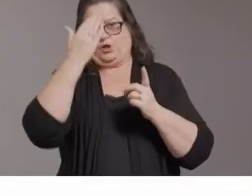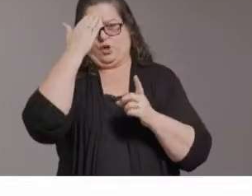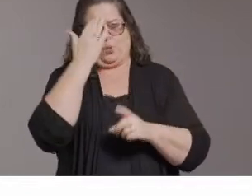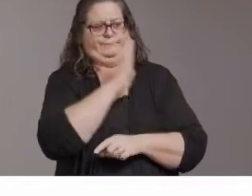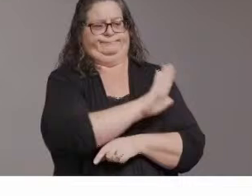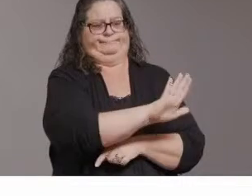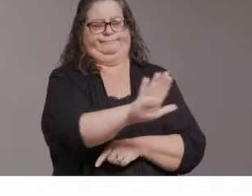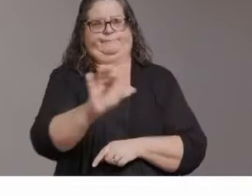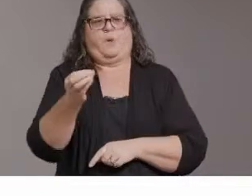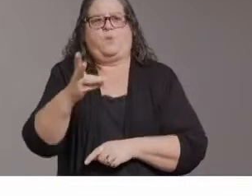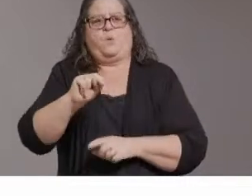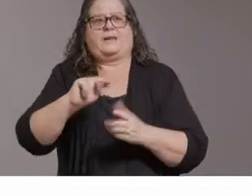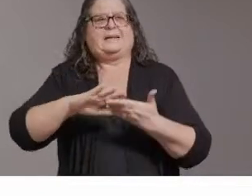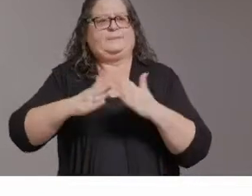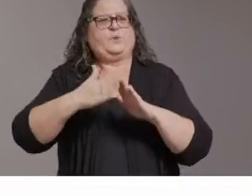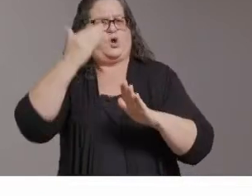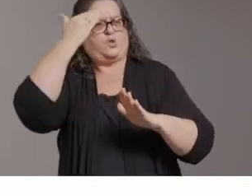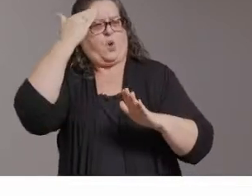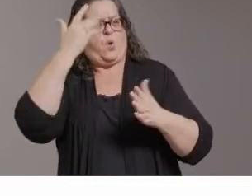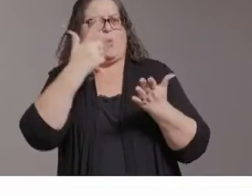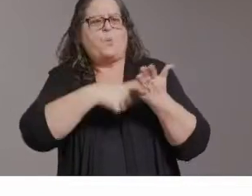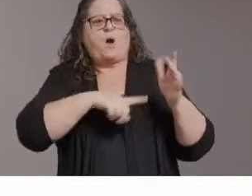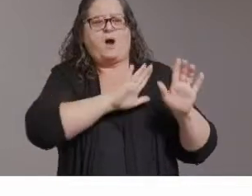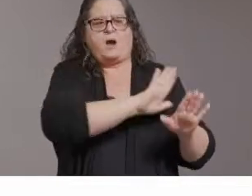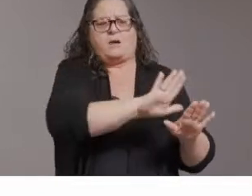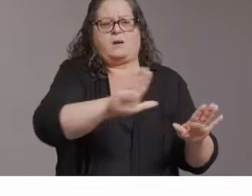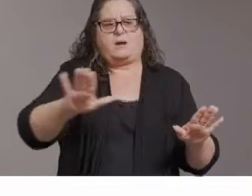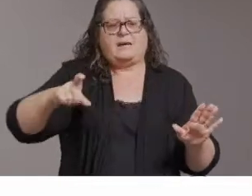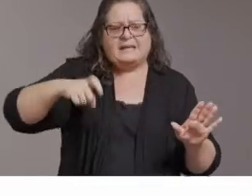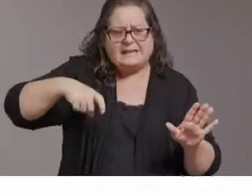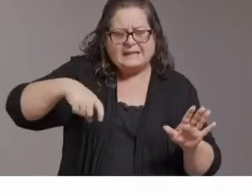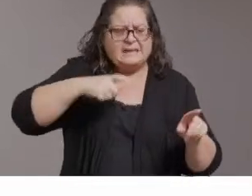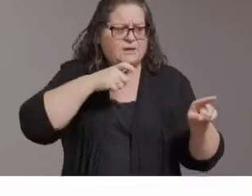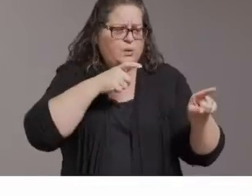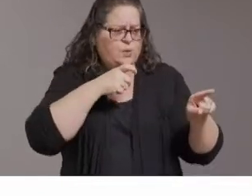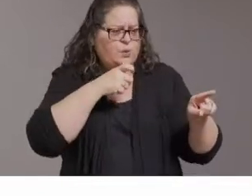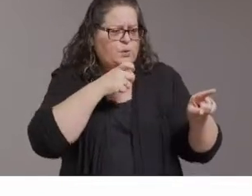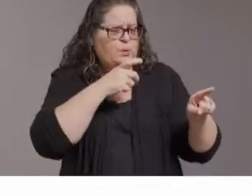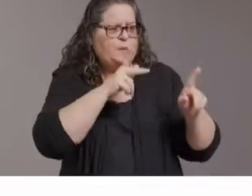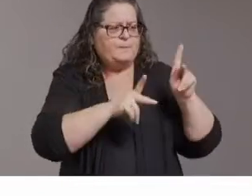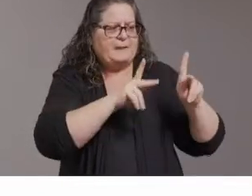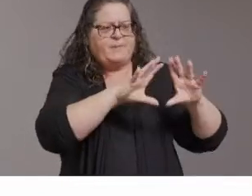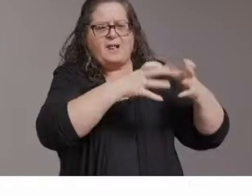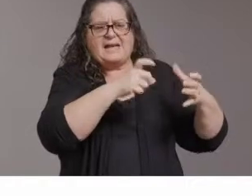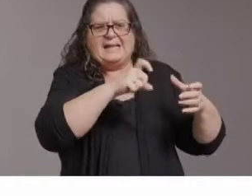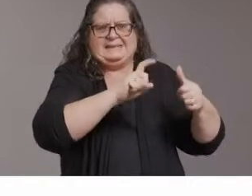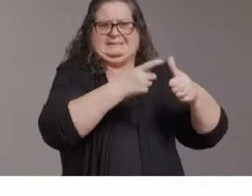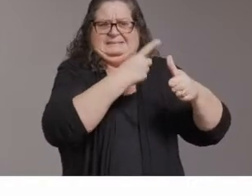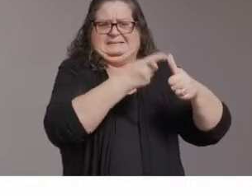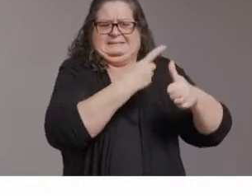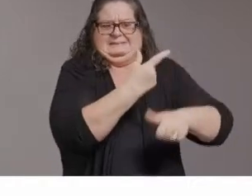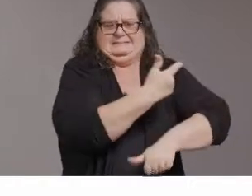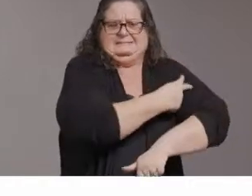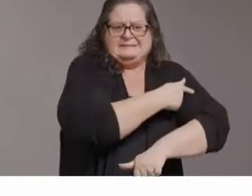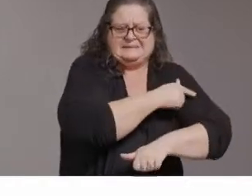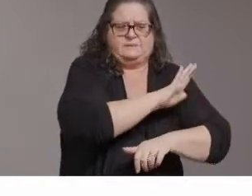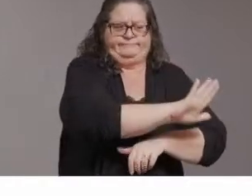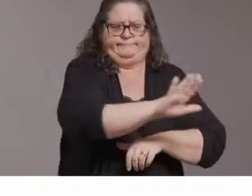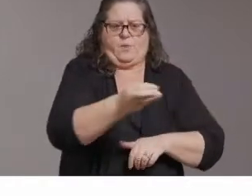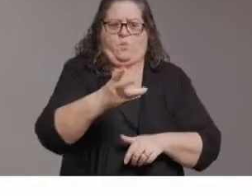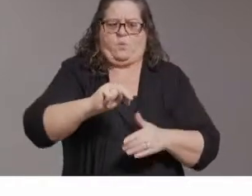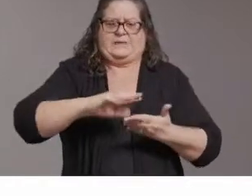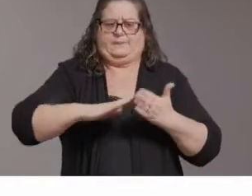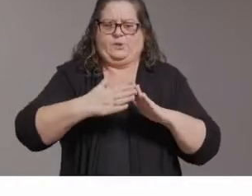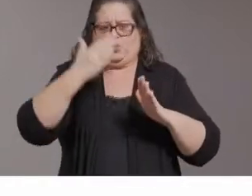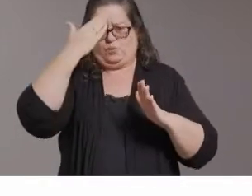know where and who should be vaccinated within each of their communities. So they continue to assess